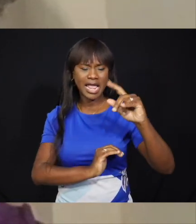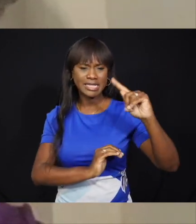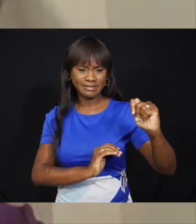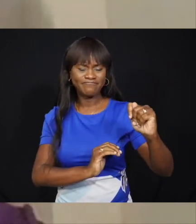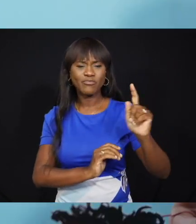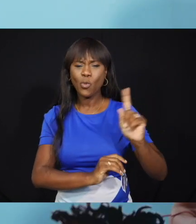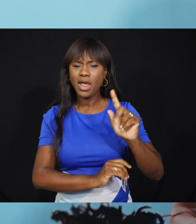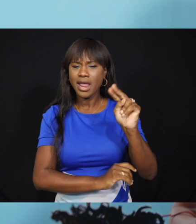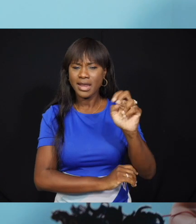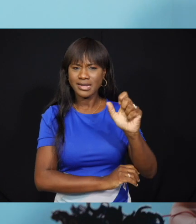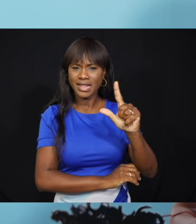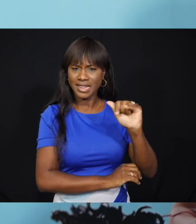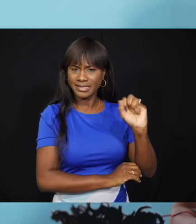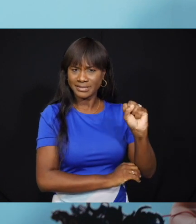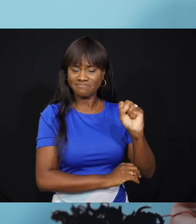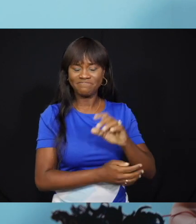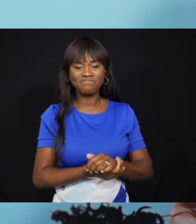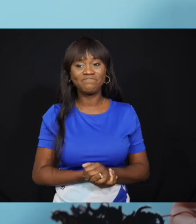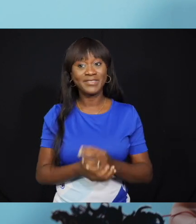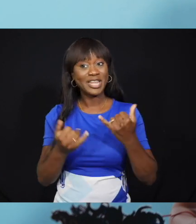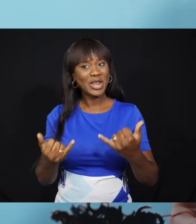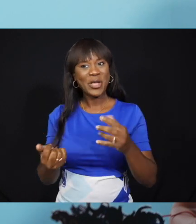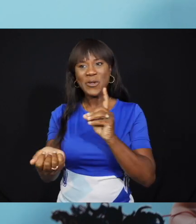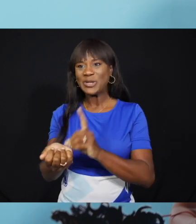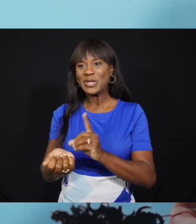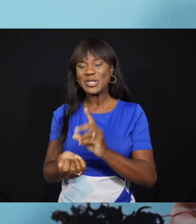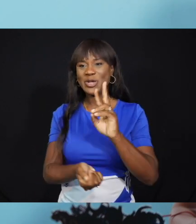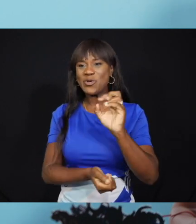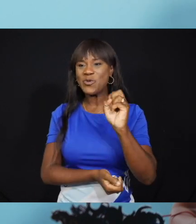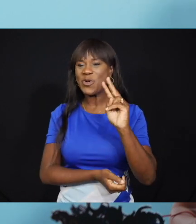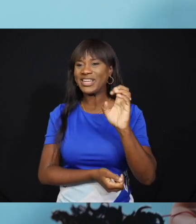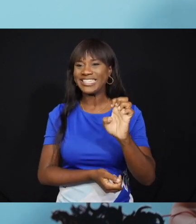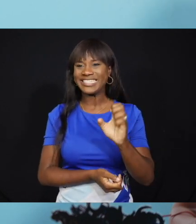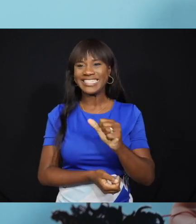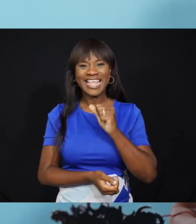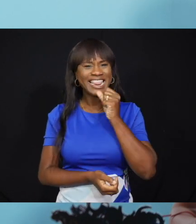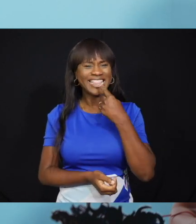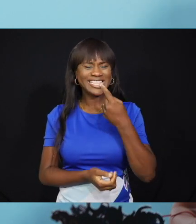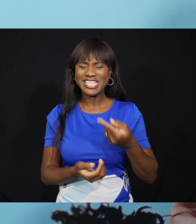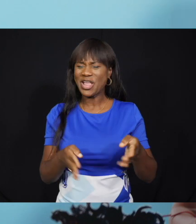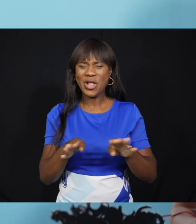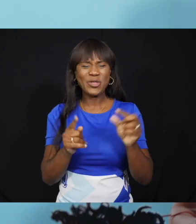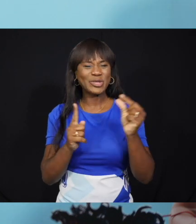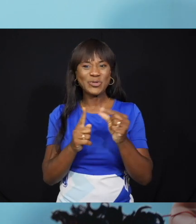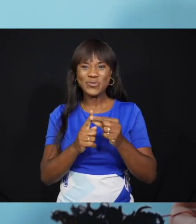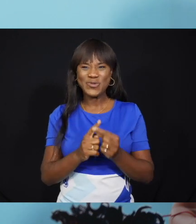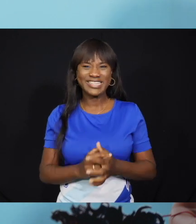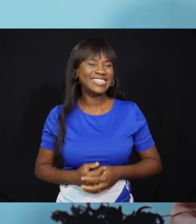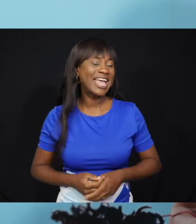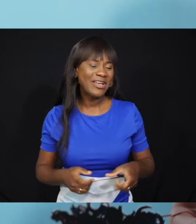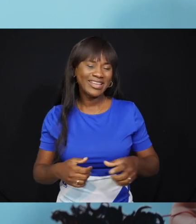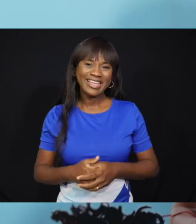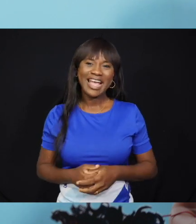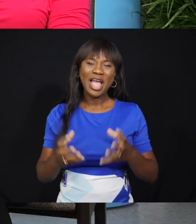literate. Thank you very much, Sherilyn Kwamina Batiste, Librarian and Digital and Information Literacy at